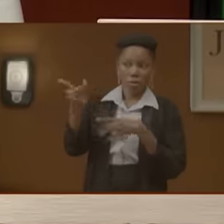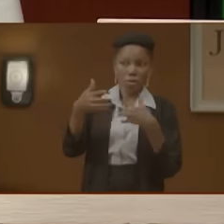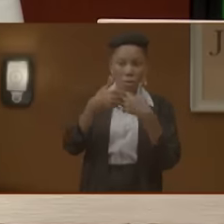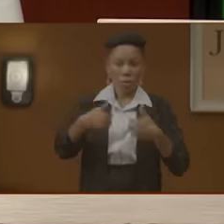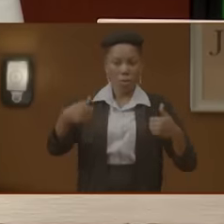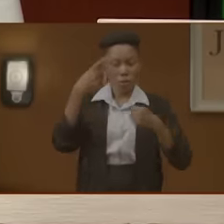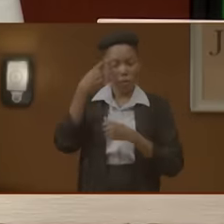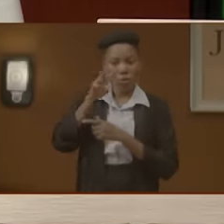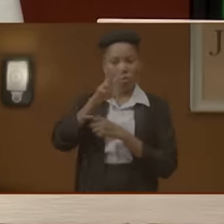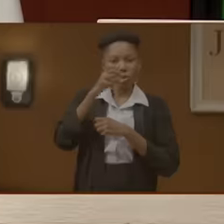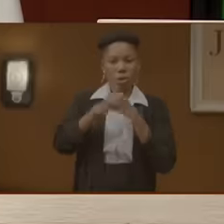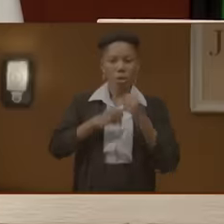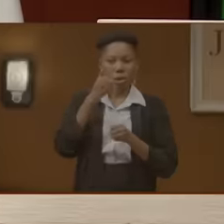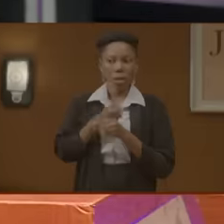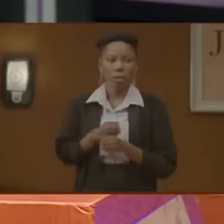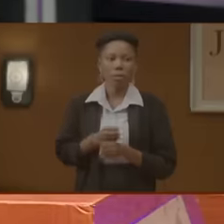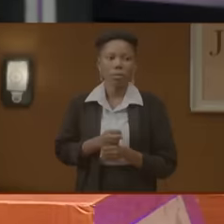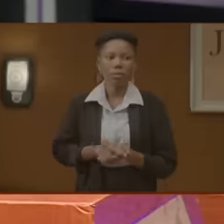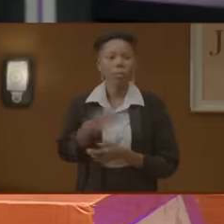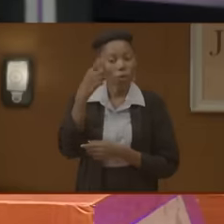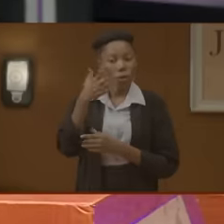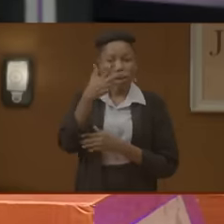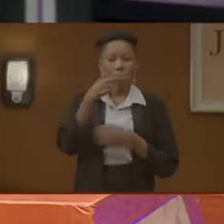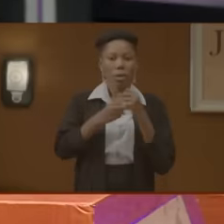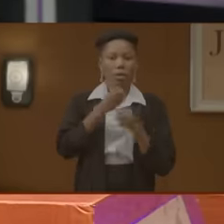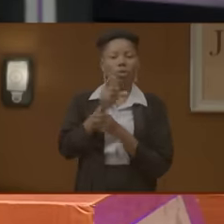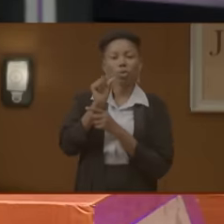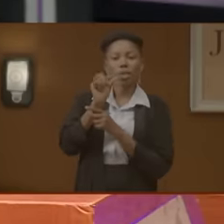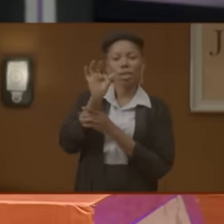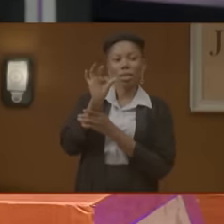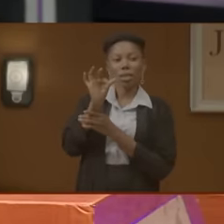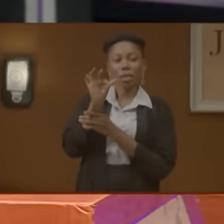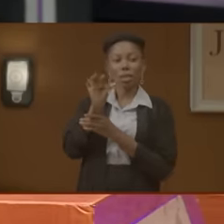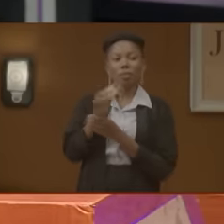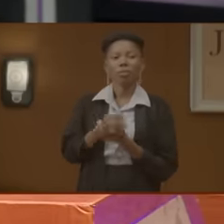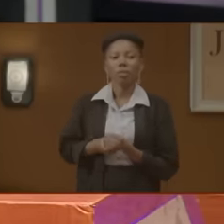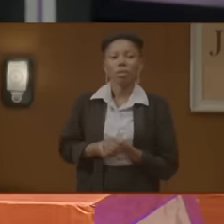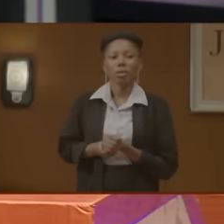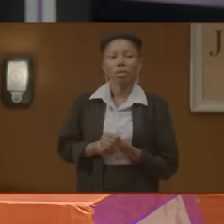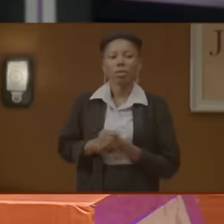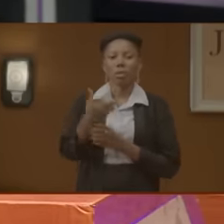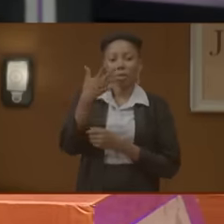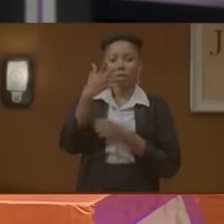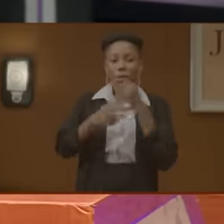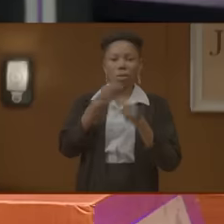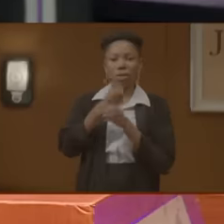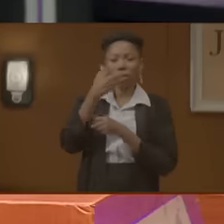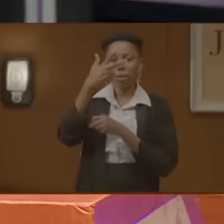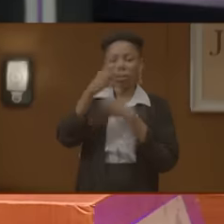now? More than two. No, 3 years. 2019. 2021. This is the third year.